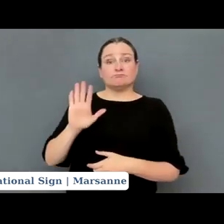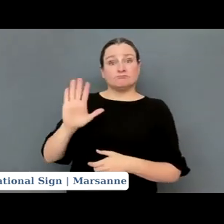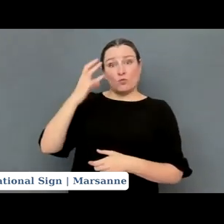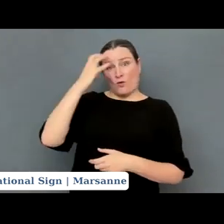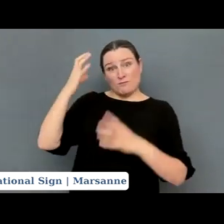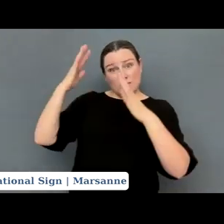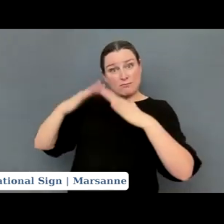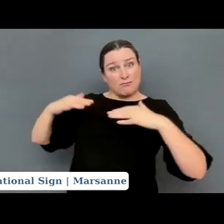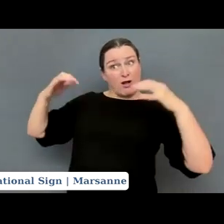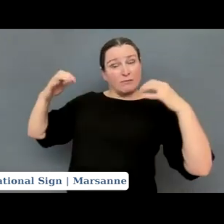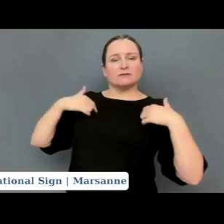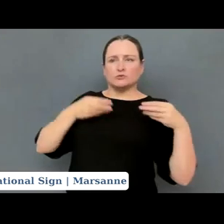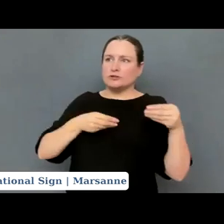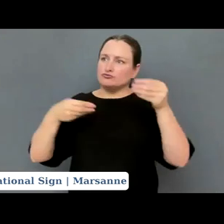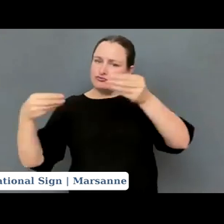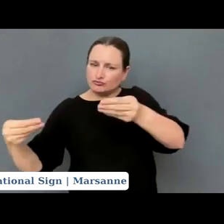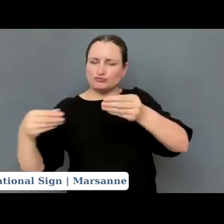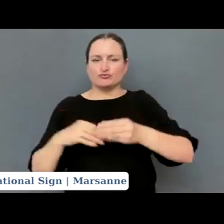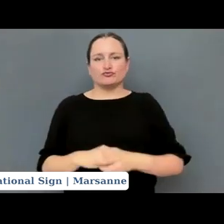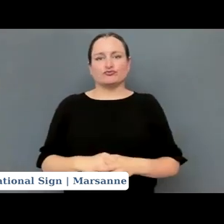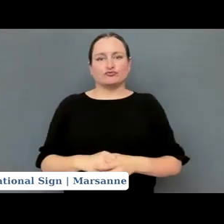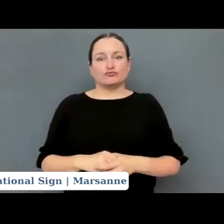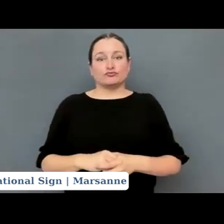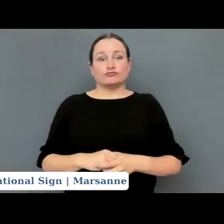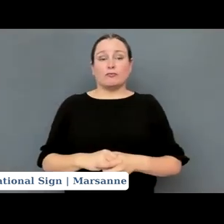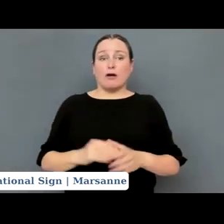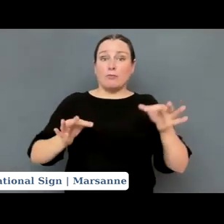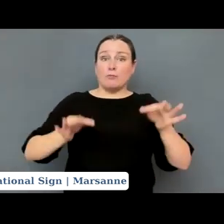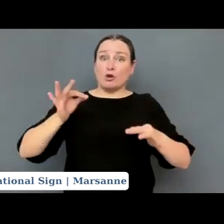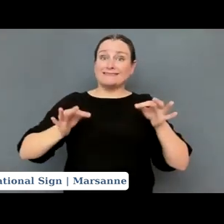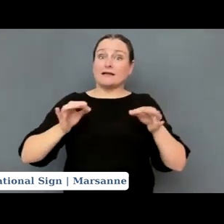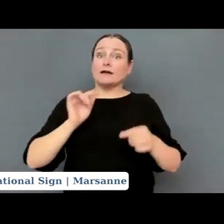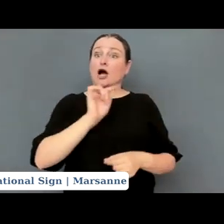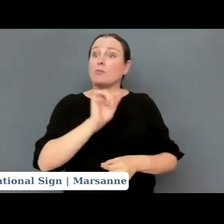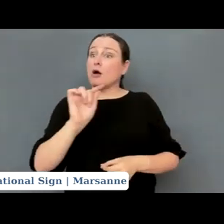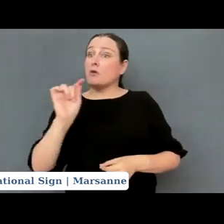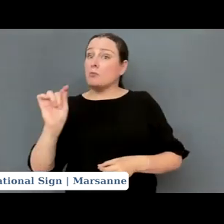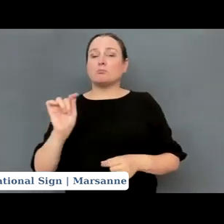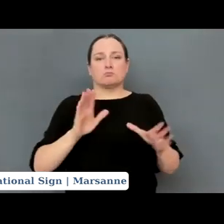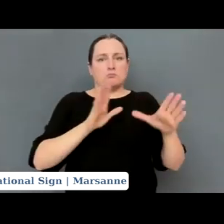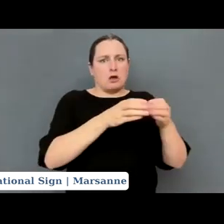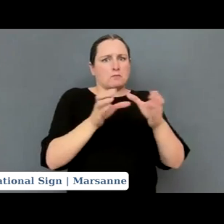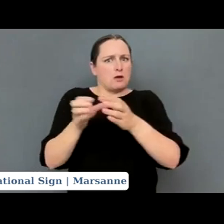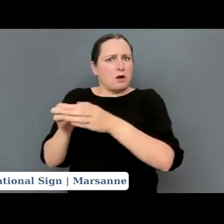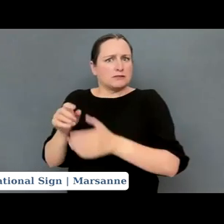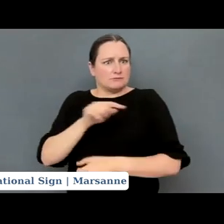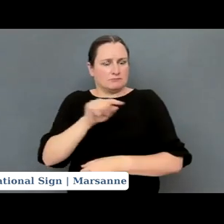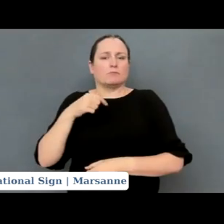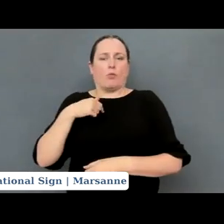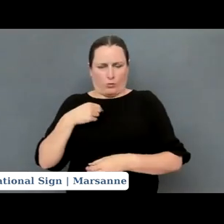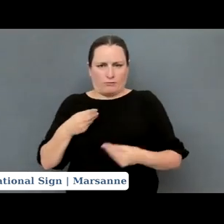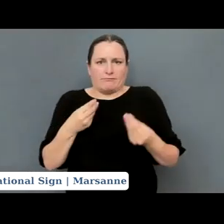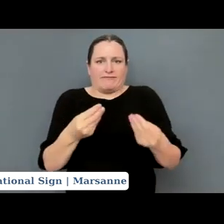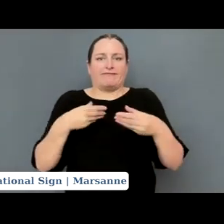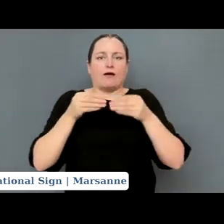and the political parties of the republic, but always with the idea of